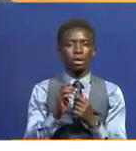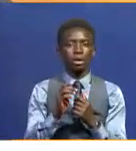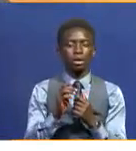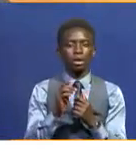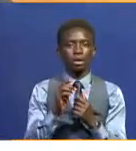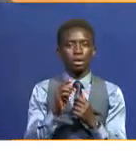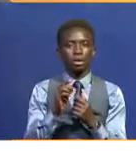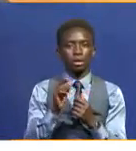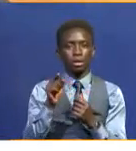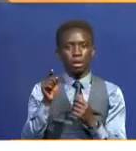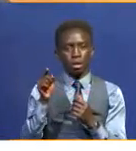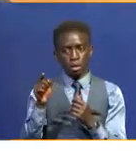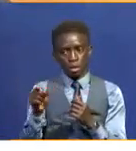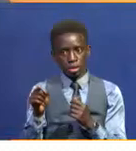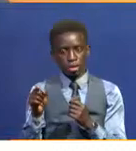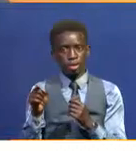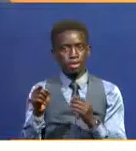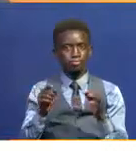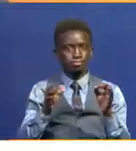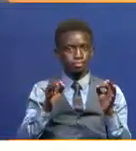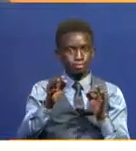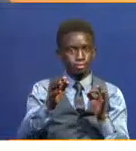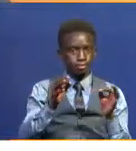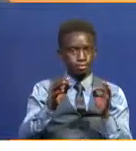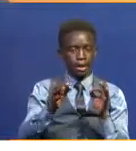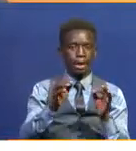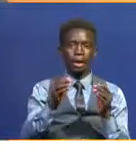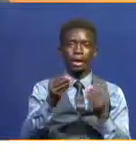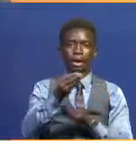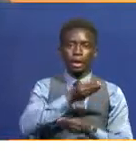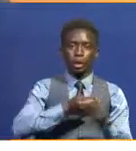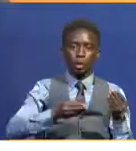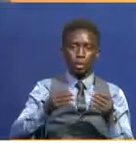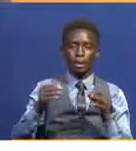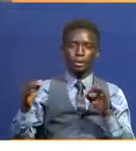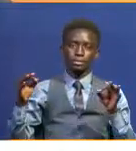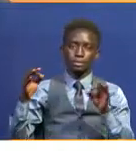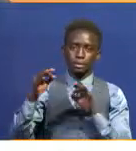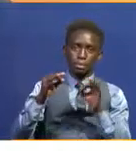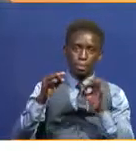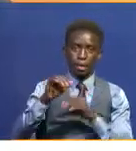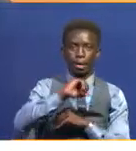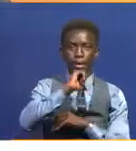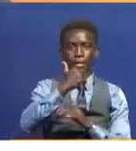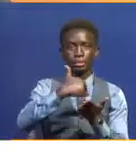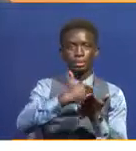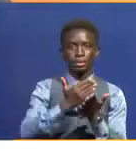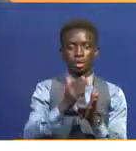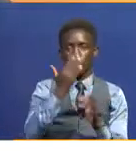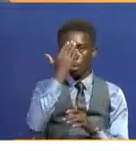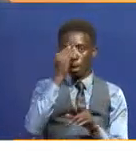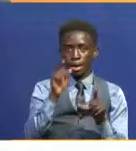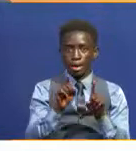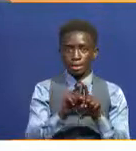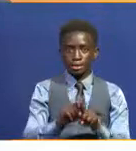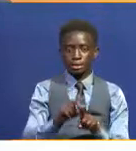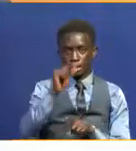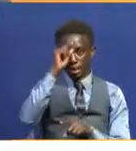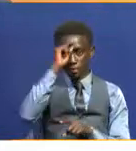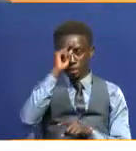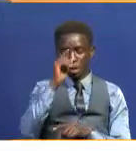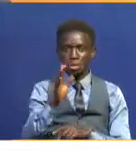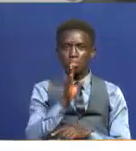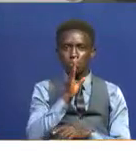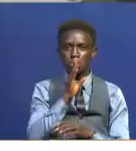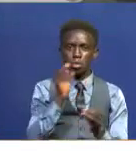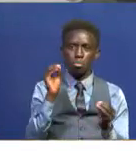like transmits to the economy and to other factors, to other sectors, because as banks, as government borrows more and more expensively,